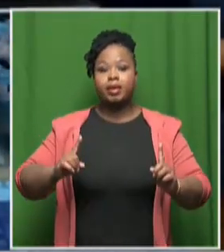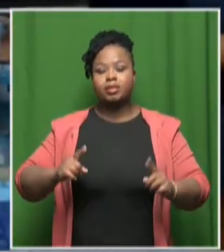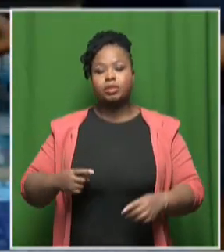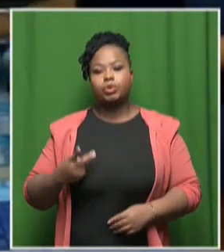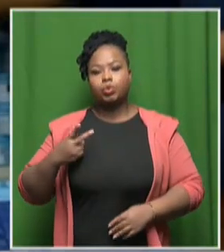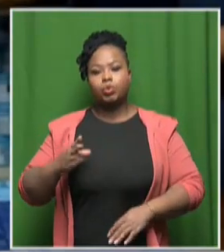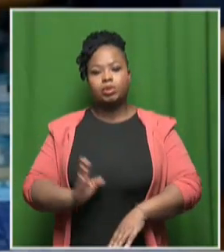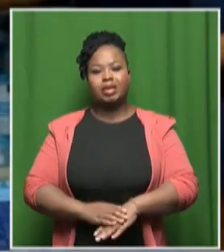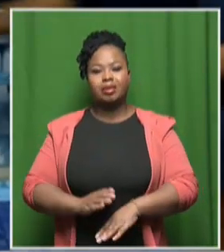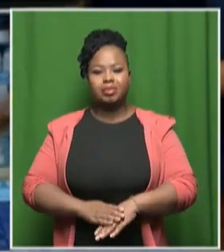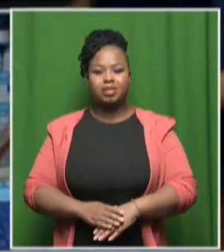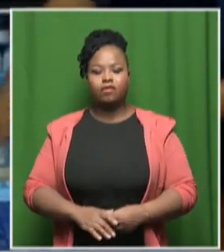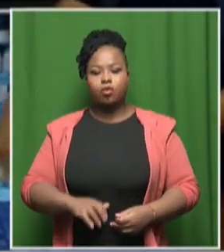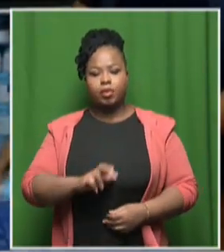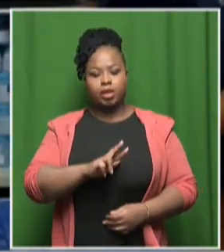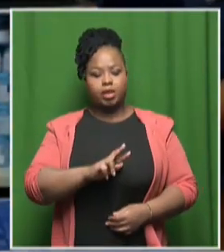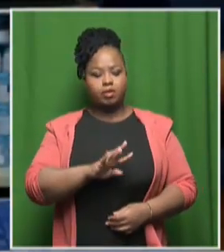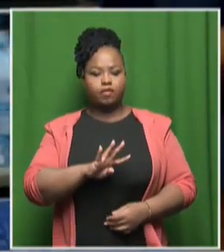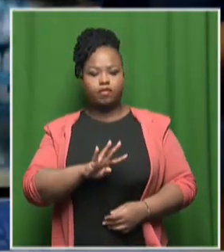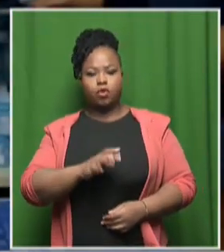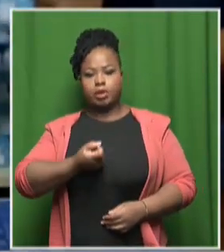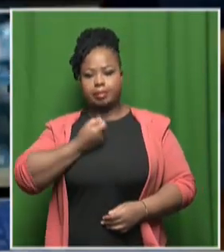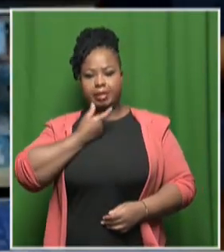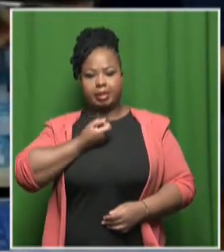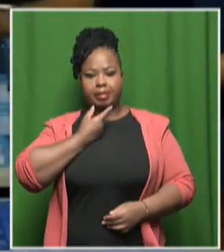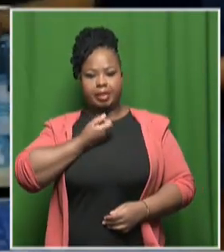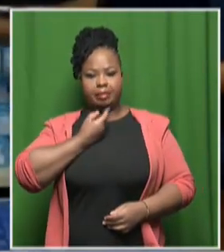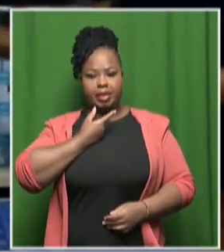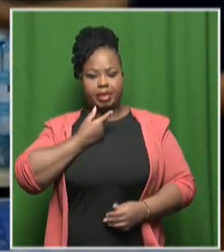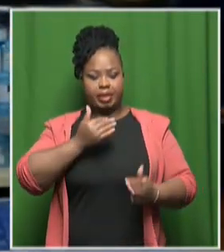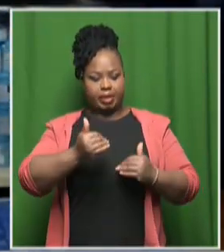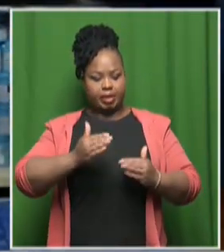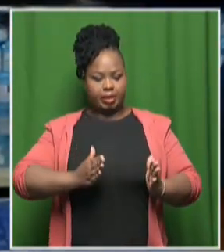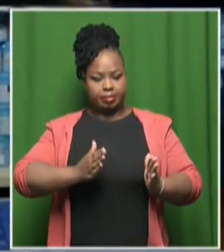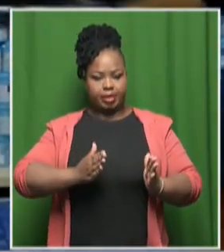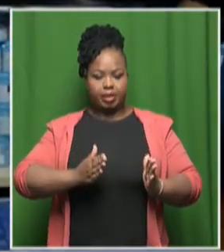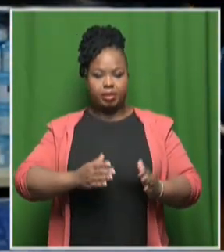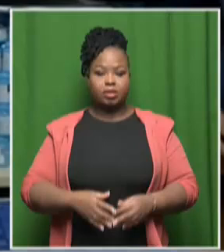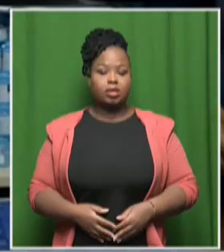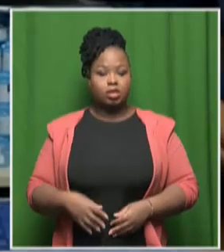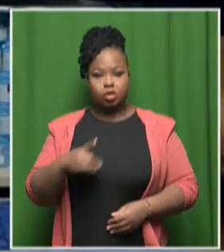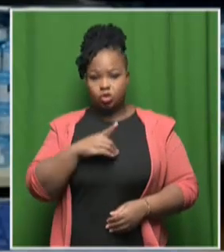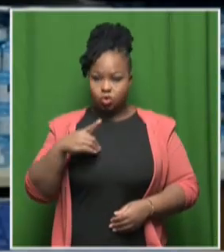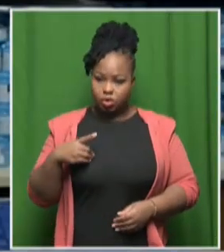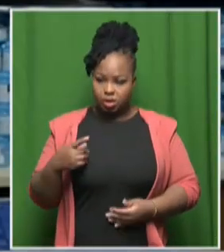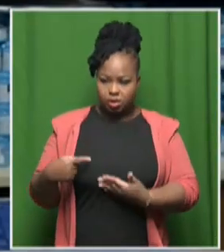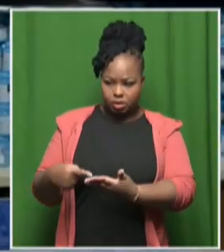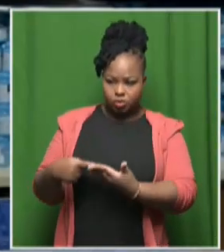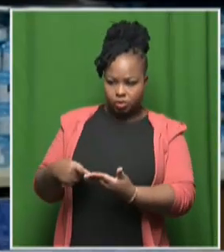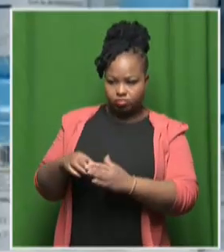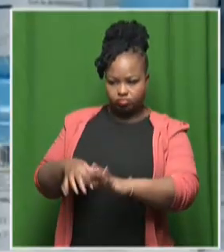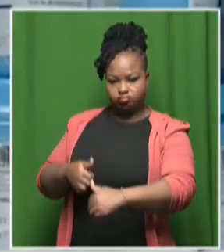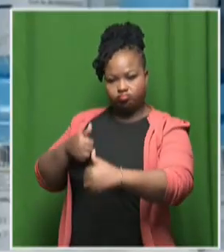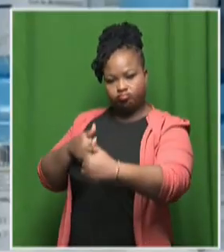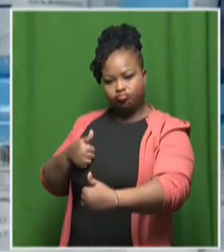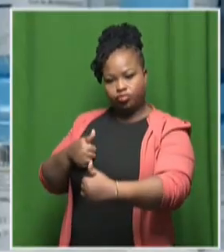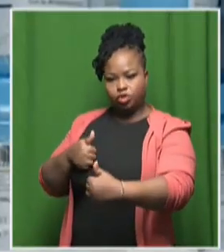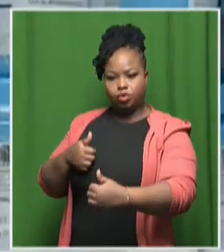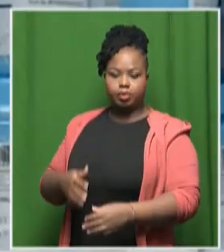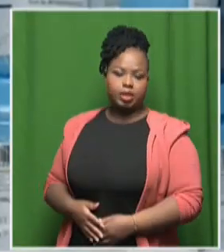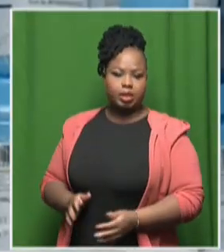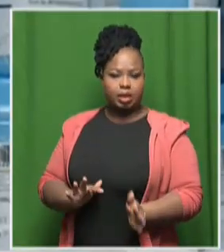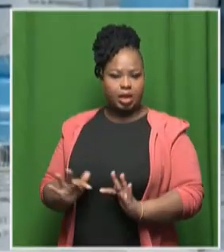of 84 tabs that are available in a pack. And clinicians will be discussing with the client in terms of their own